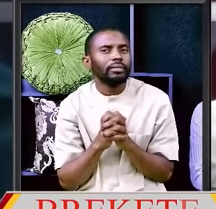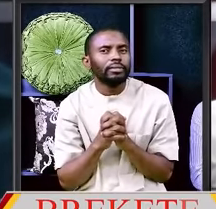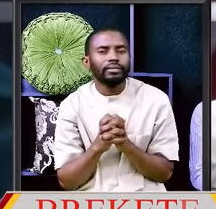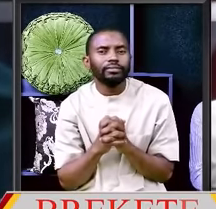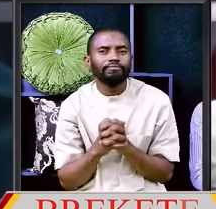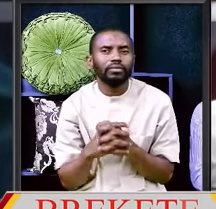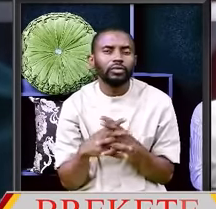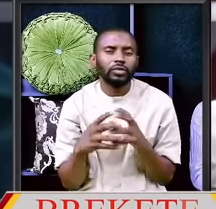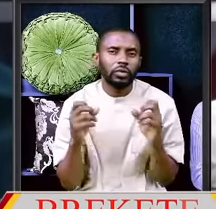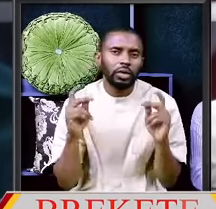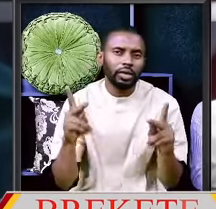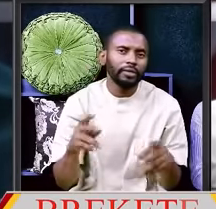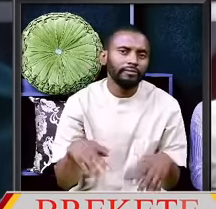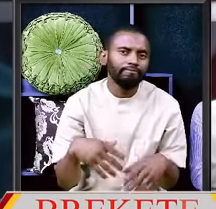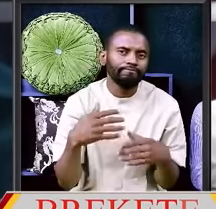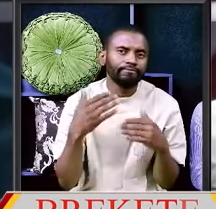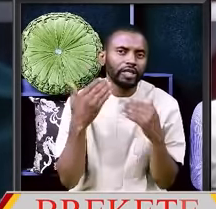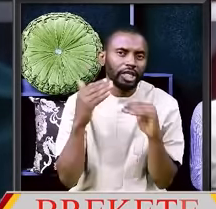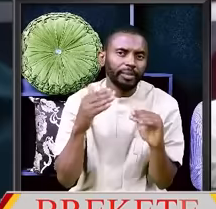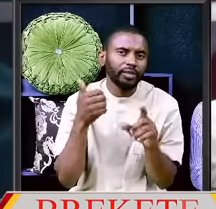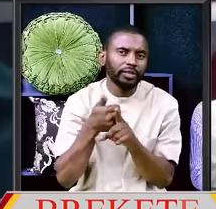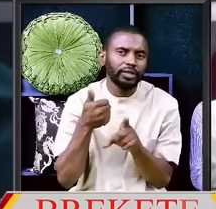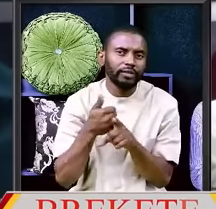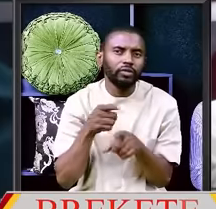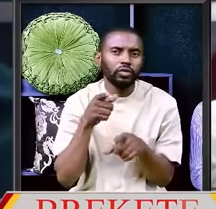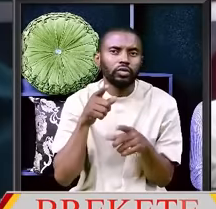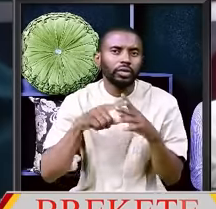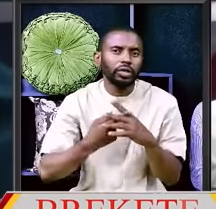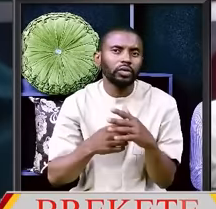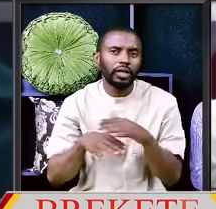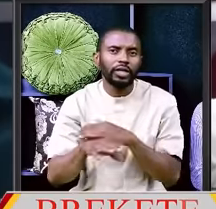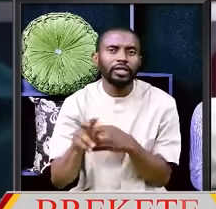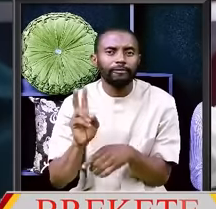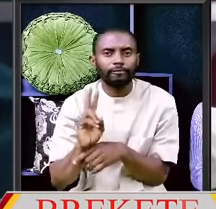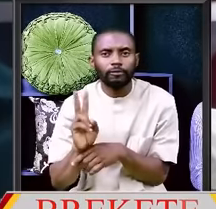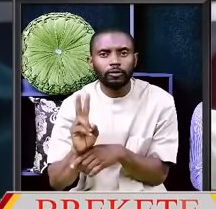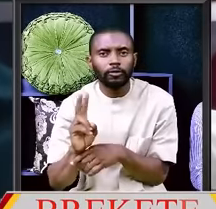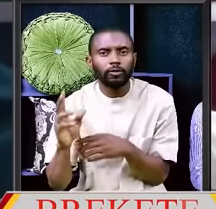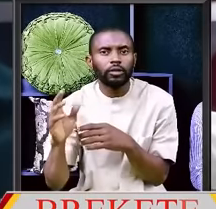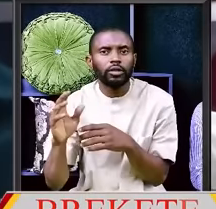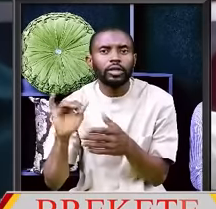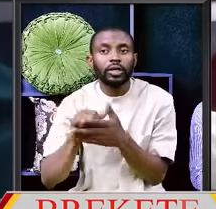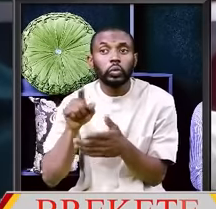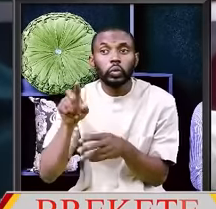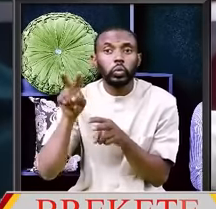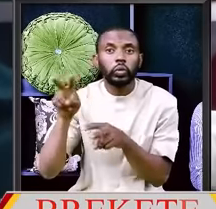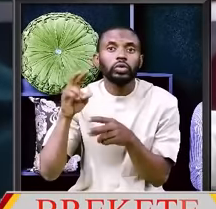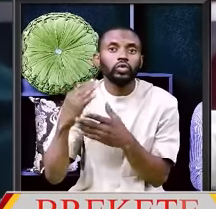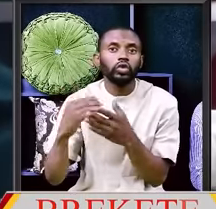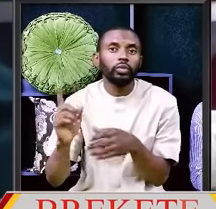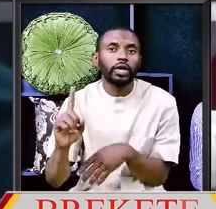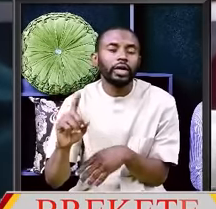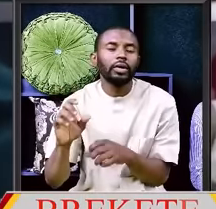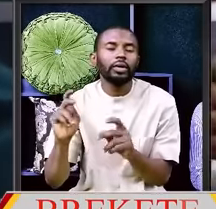You, say that Mohbad’s and the right, enter, the fight video, inside you, you don't the enter video where you watch somewhere.